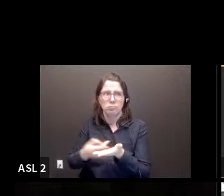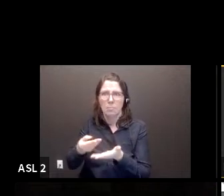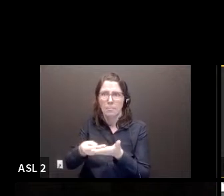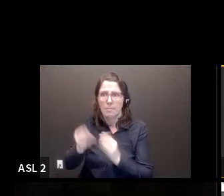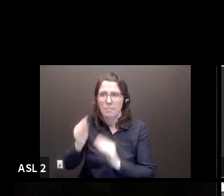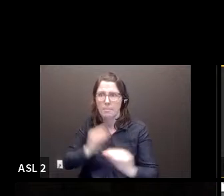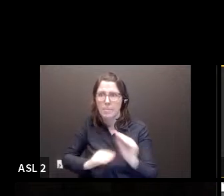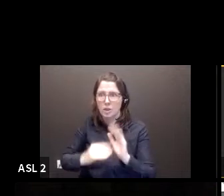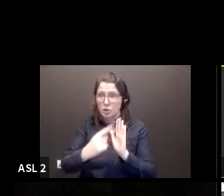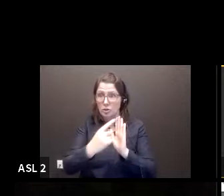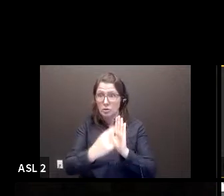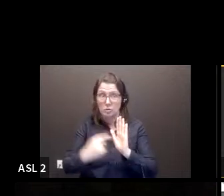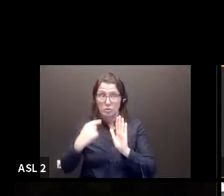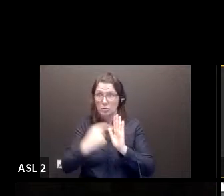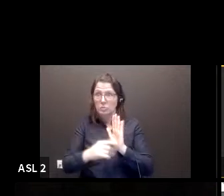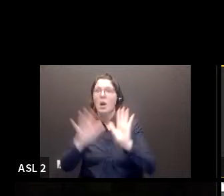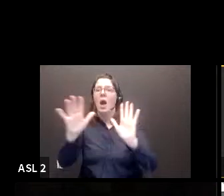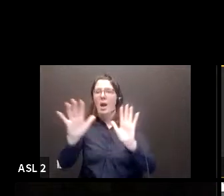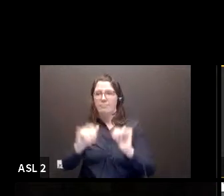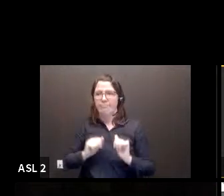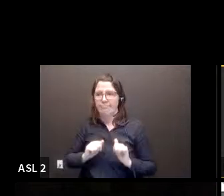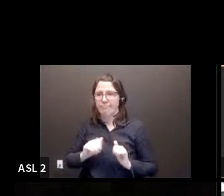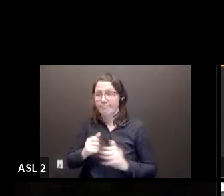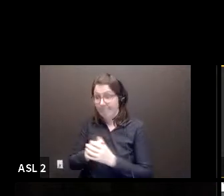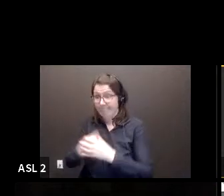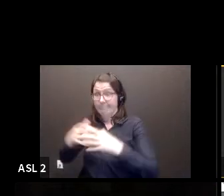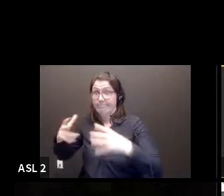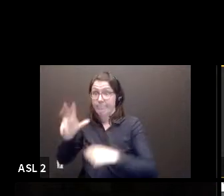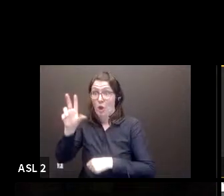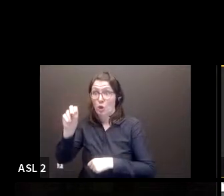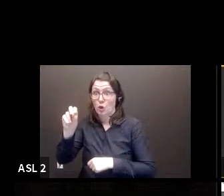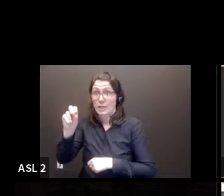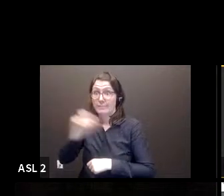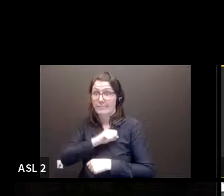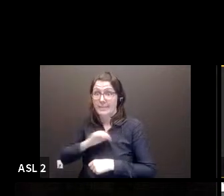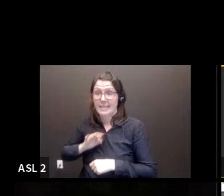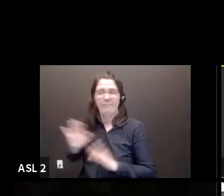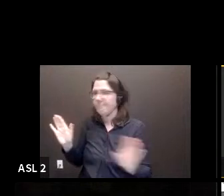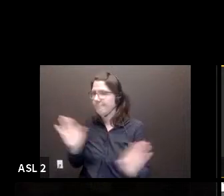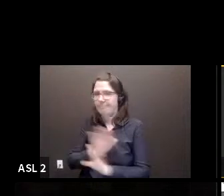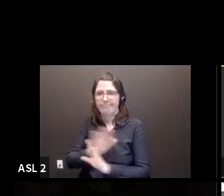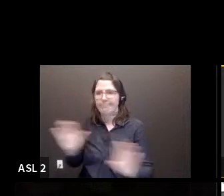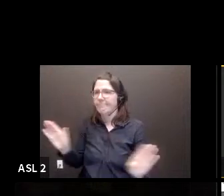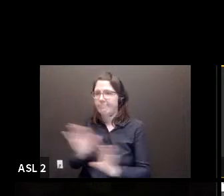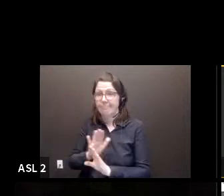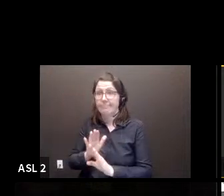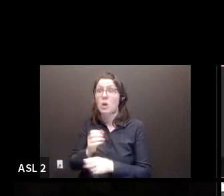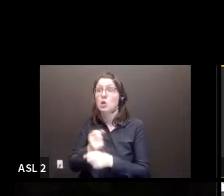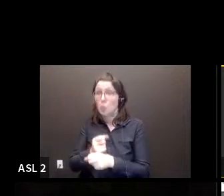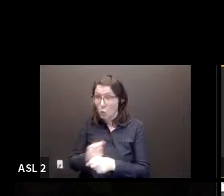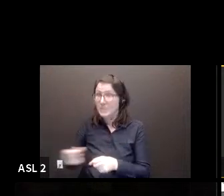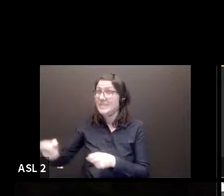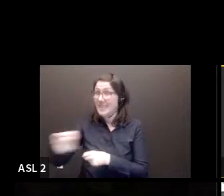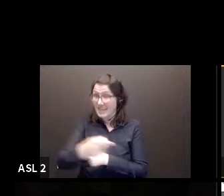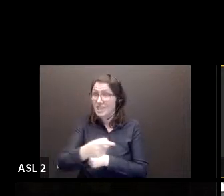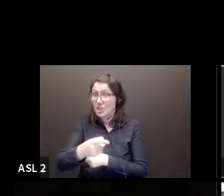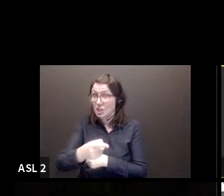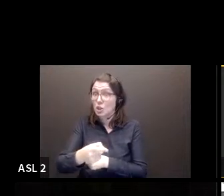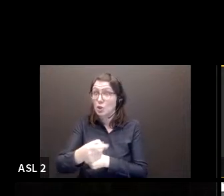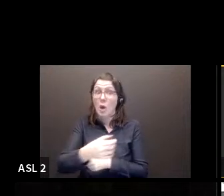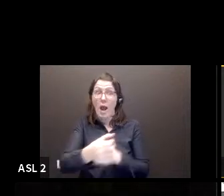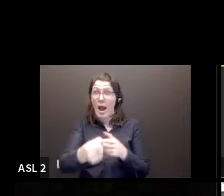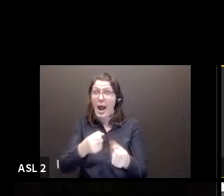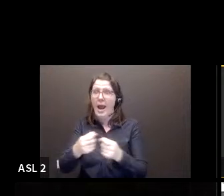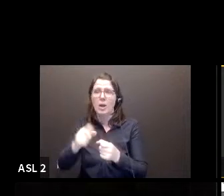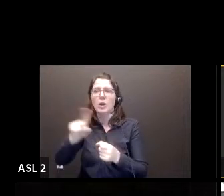growth positions out so anything that we hire within the organization next year would only be for attrition and